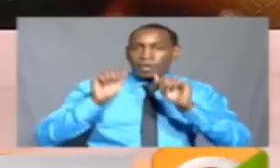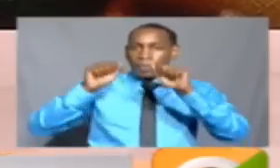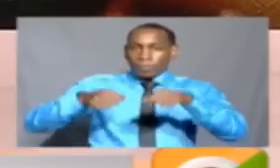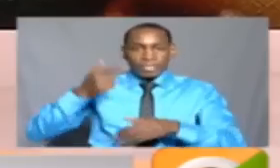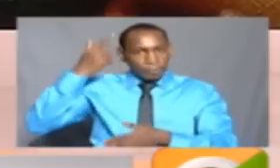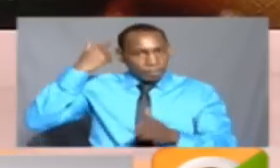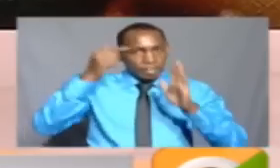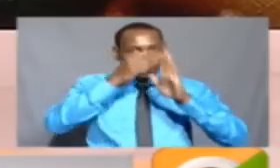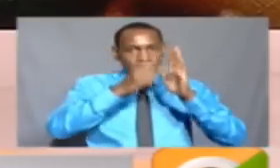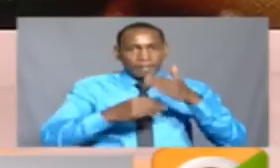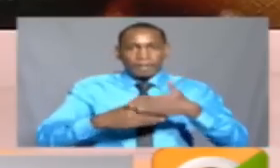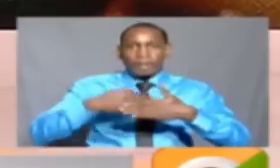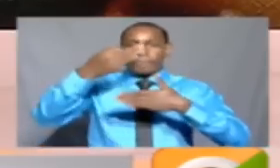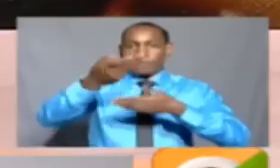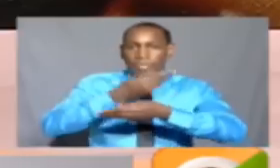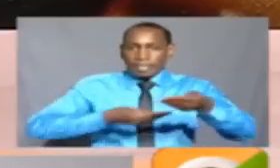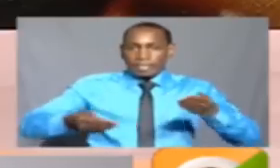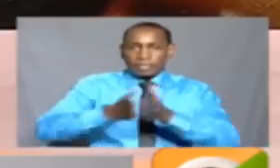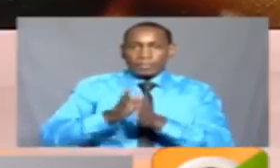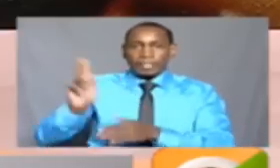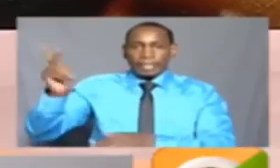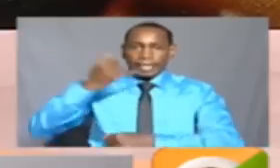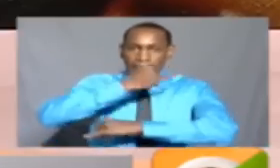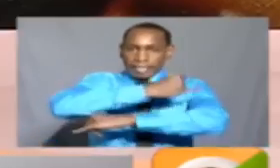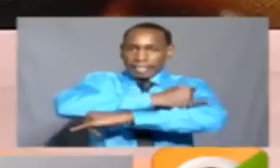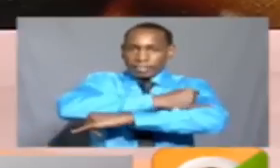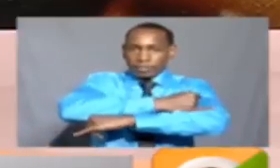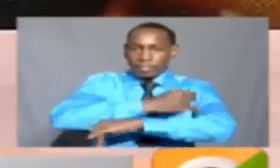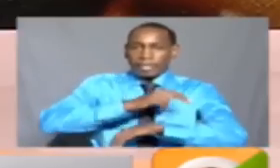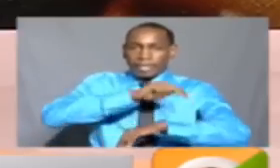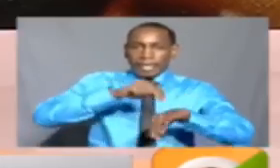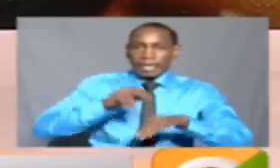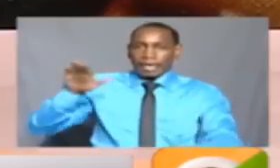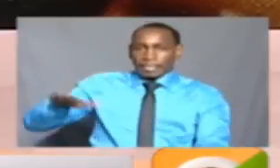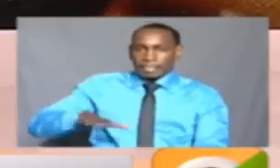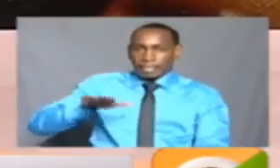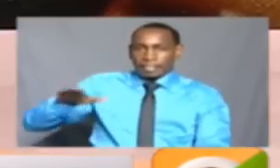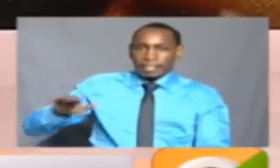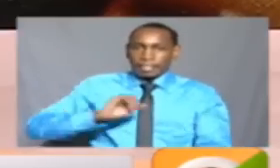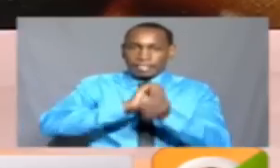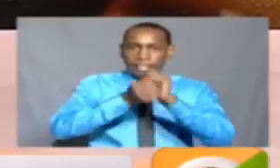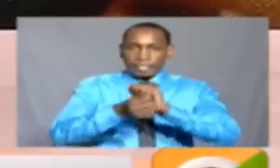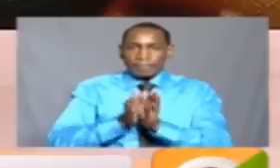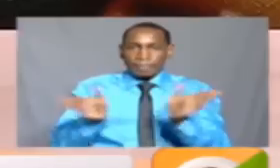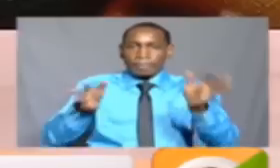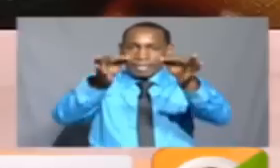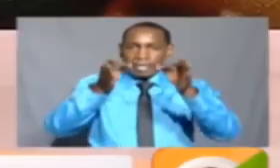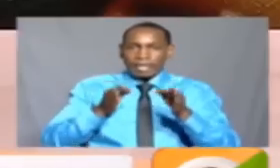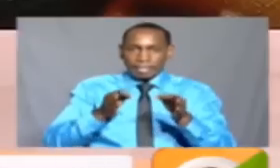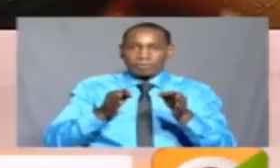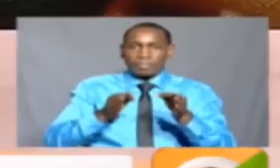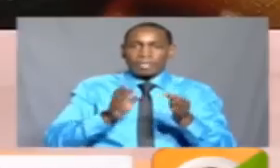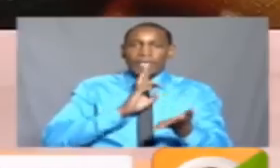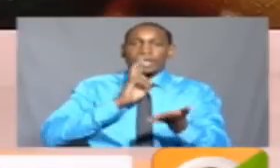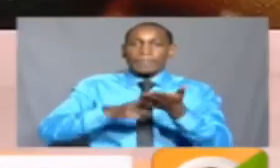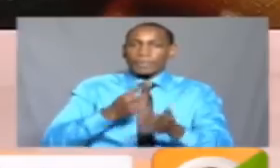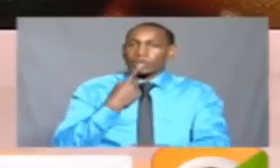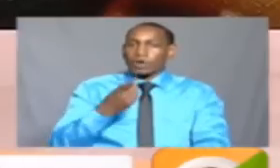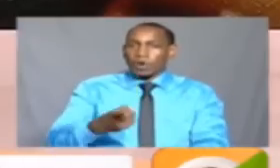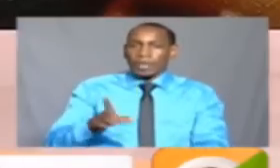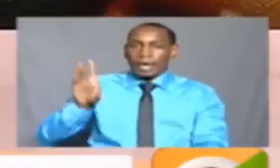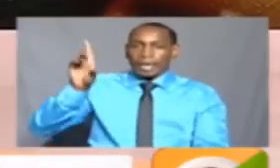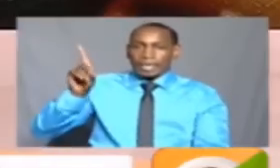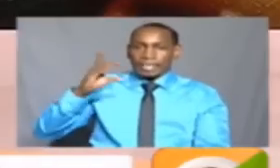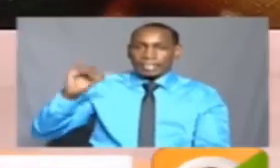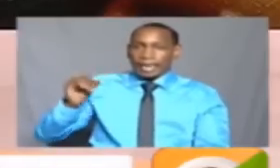could be blacklisted from future transactions with Kenyan institutions. The National Assembly unanimously amended the Public Accounts Committee report and directed the